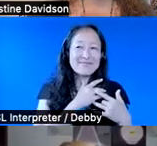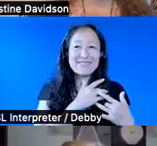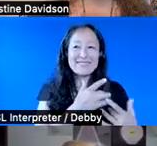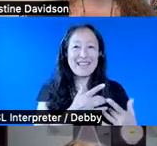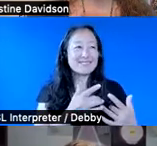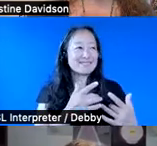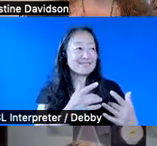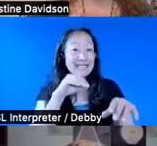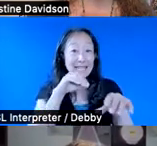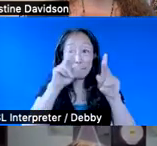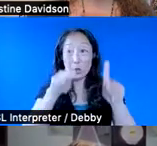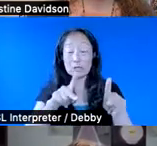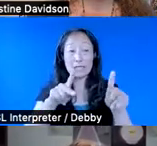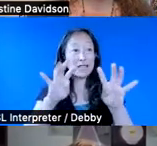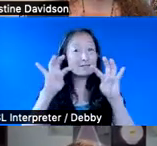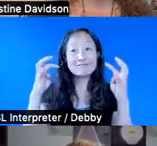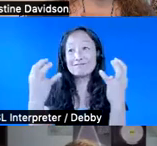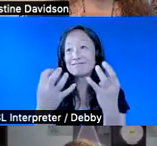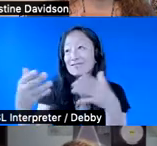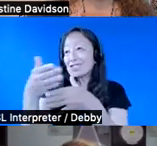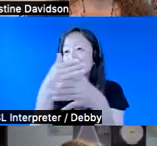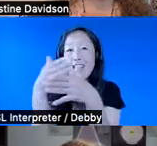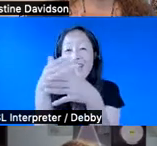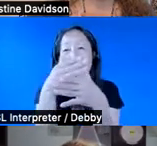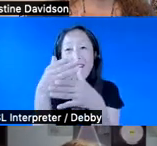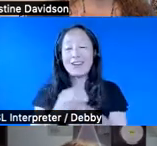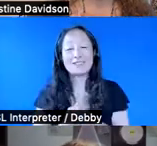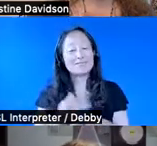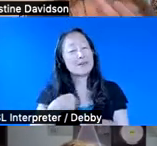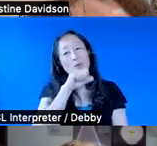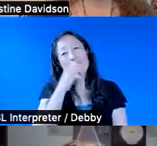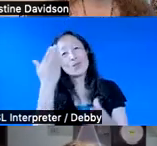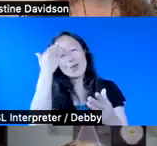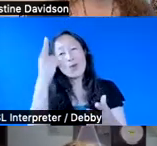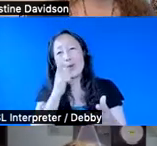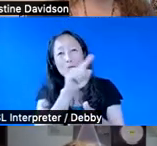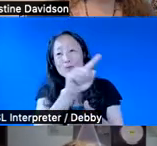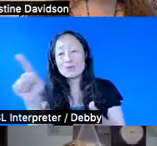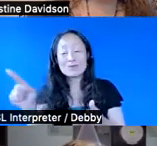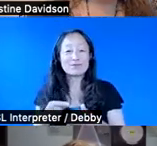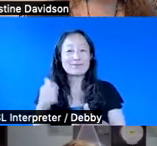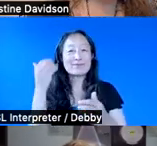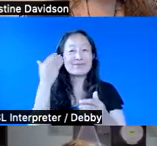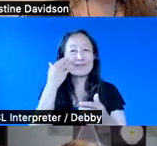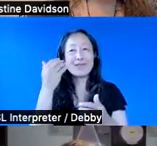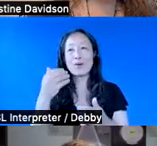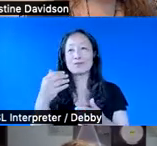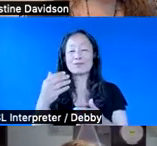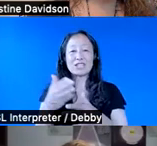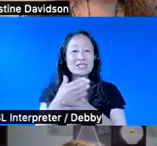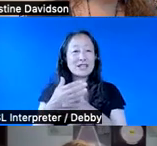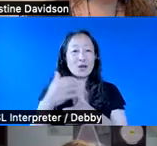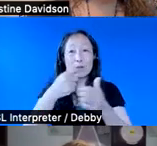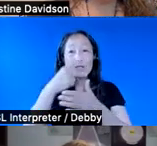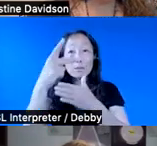here, what programs you come from, why you chose this training. Type it in the chat. Summer,